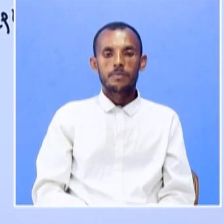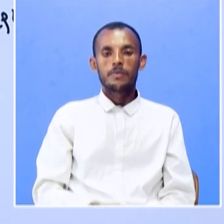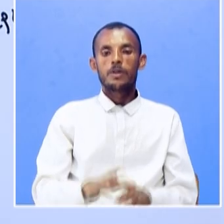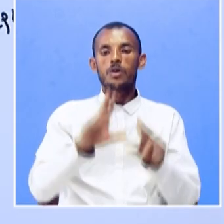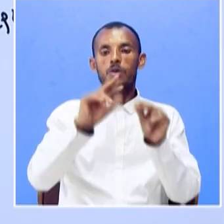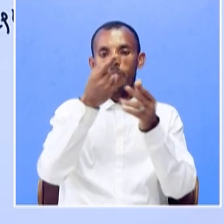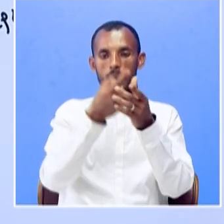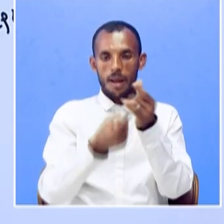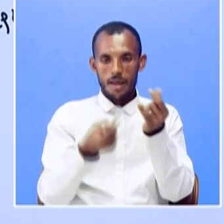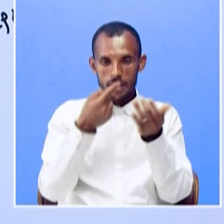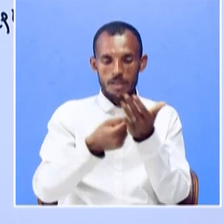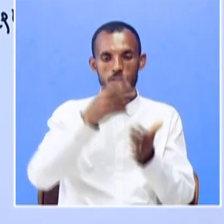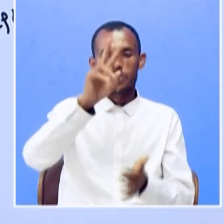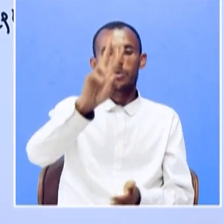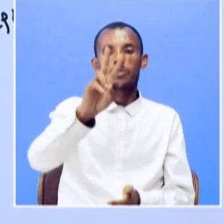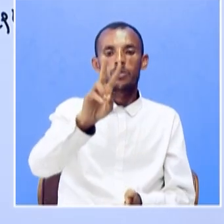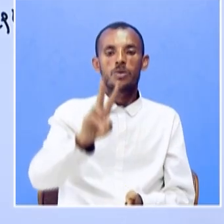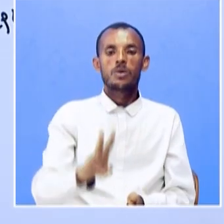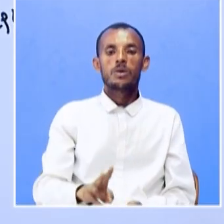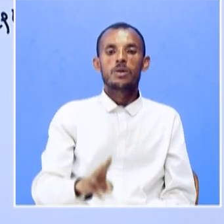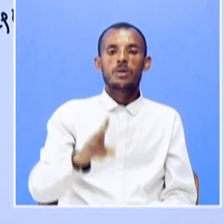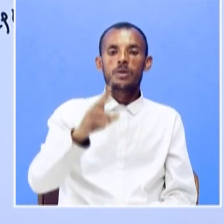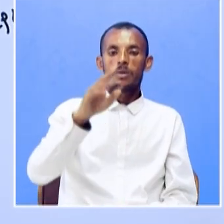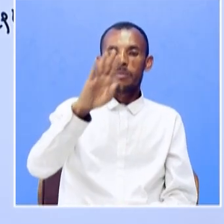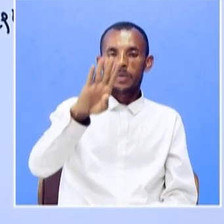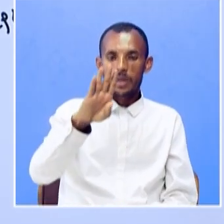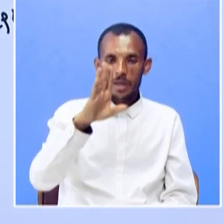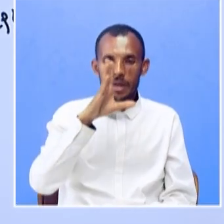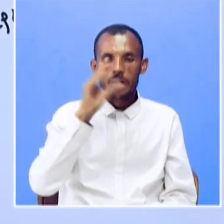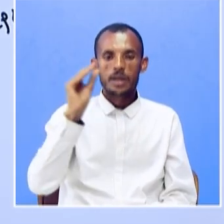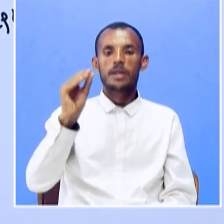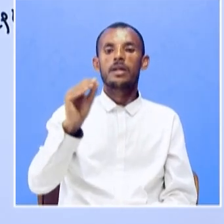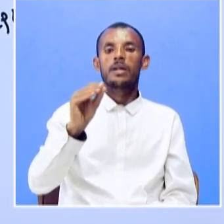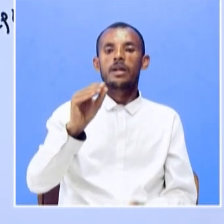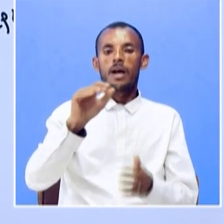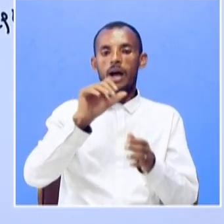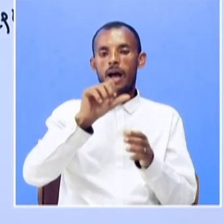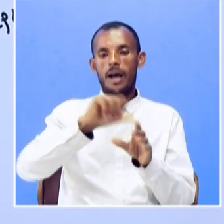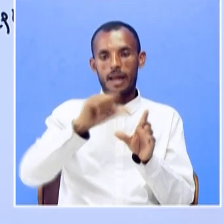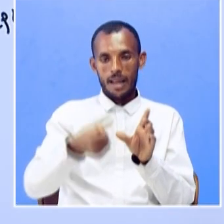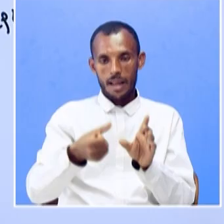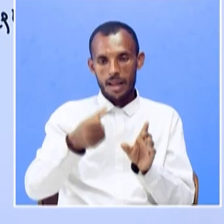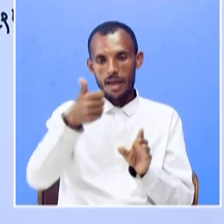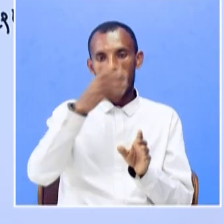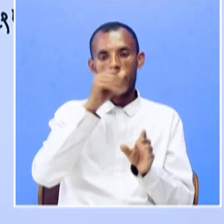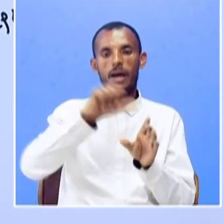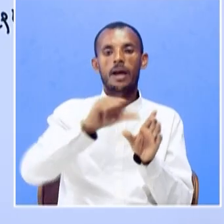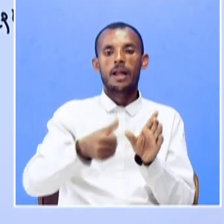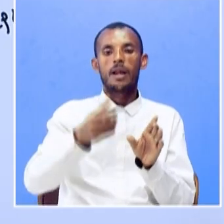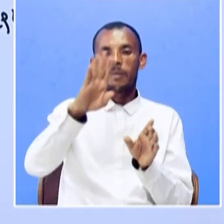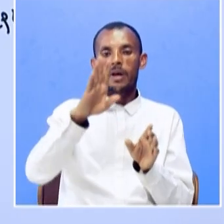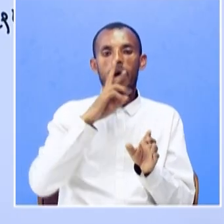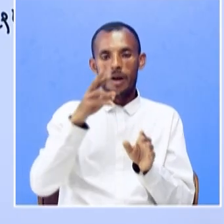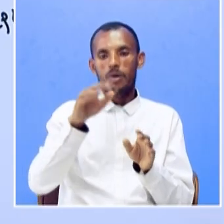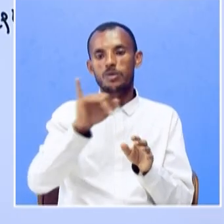Not only these two, and C, B and angle A are also consecutive angles.